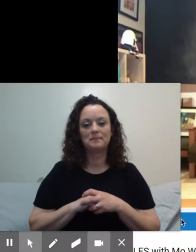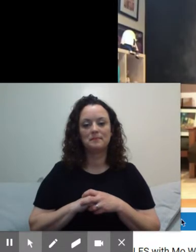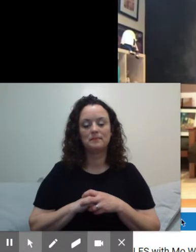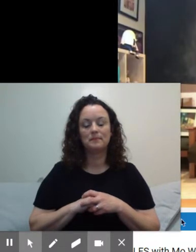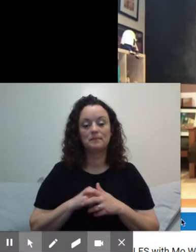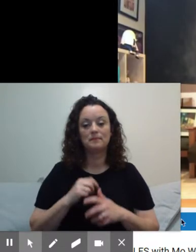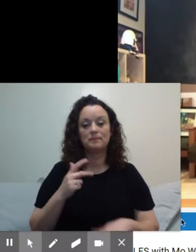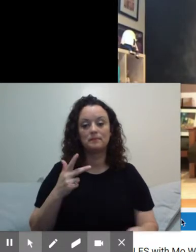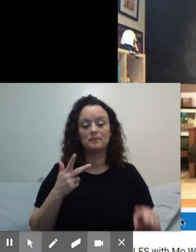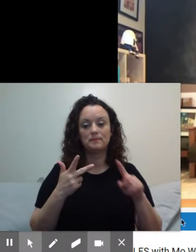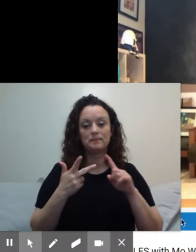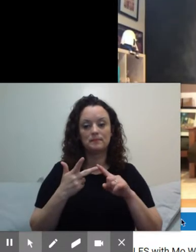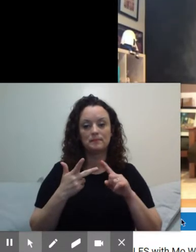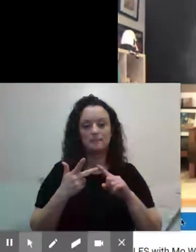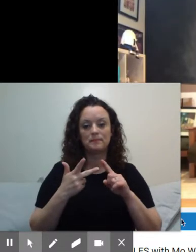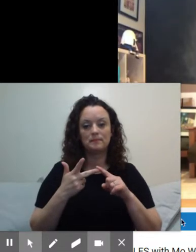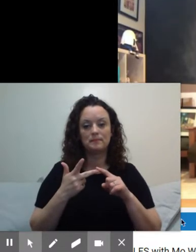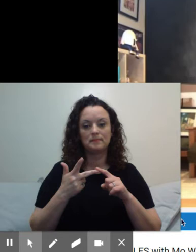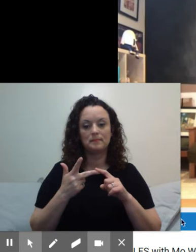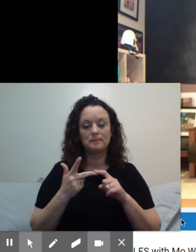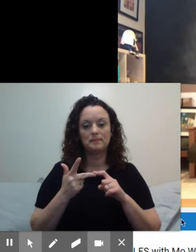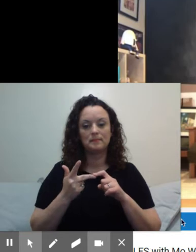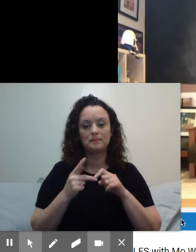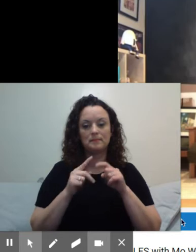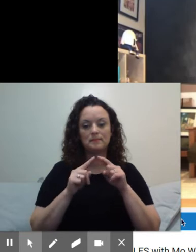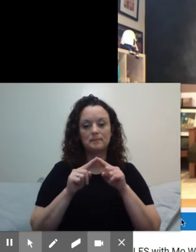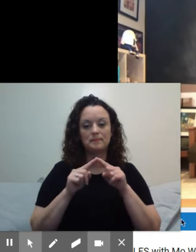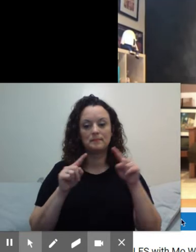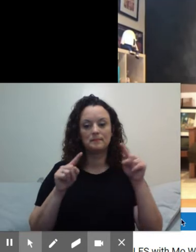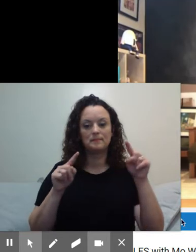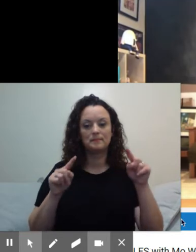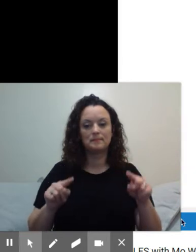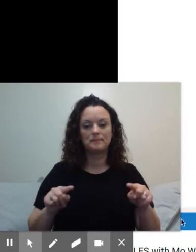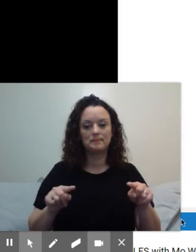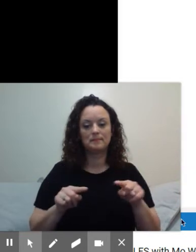The third shape is a square.